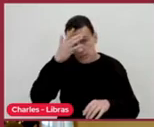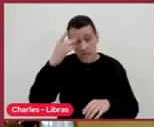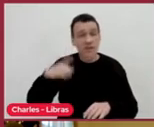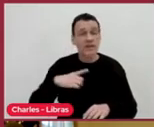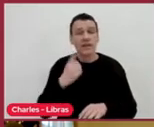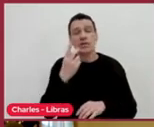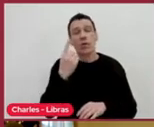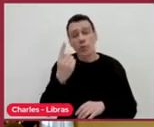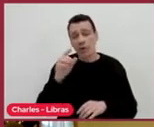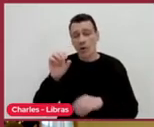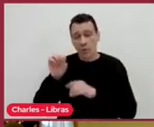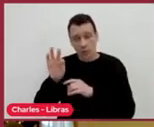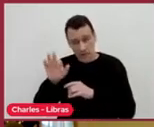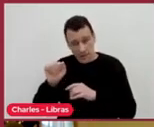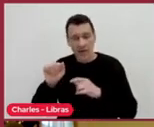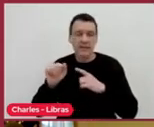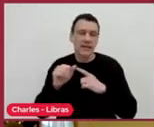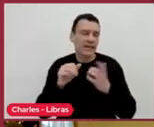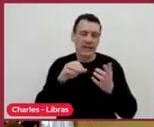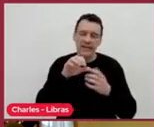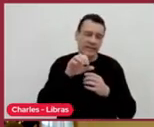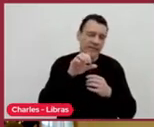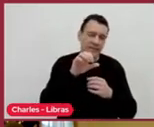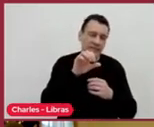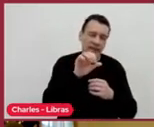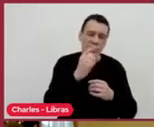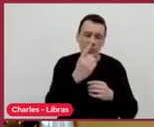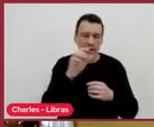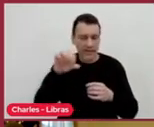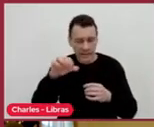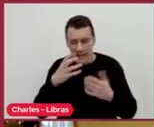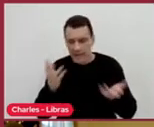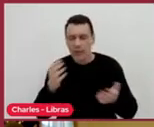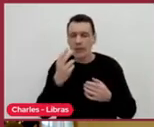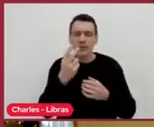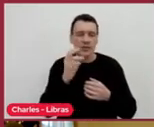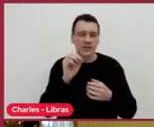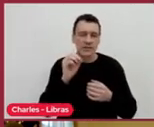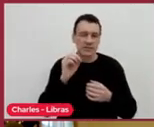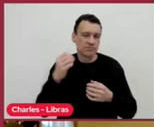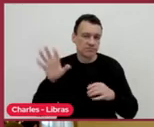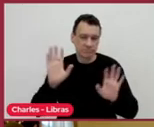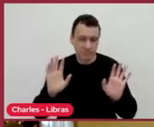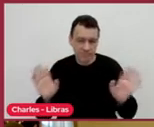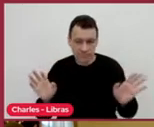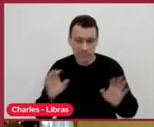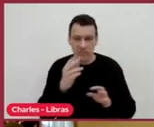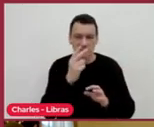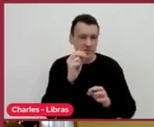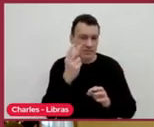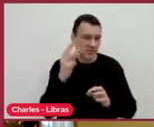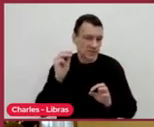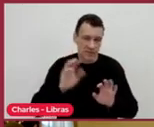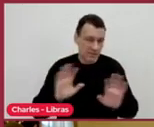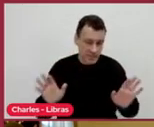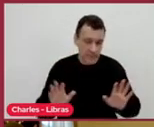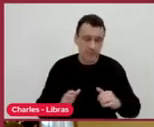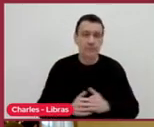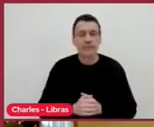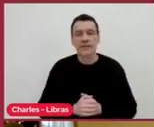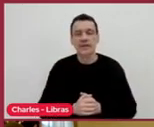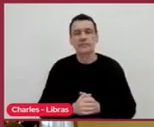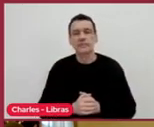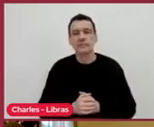called 919 and 2030. And as you can see, it's a single map containing